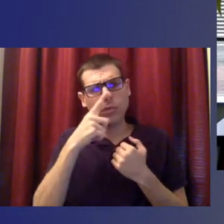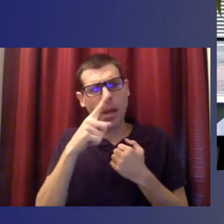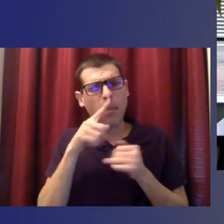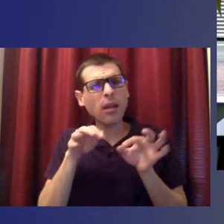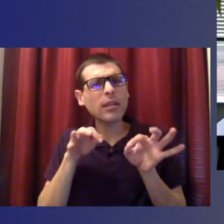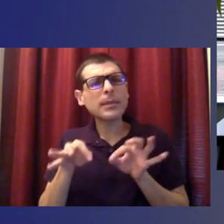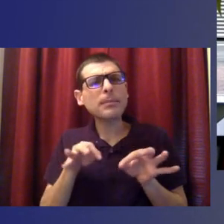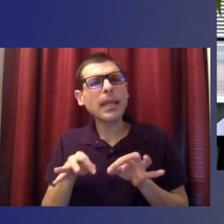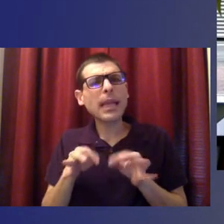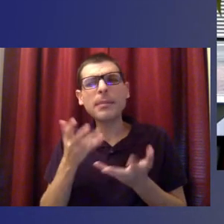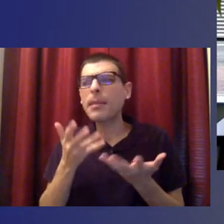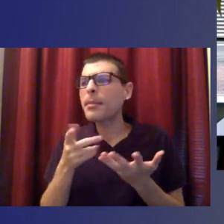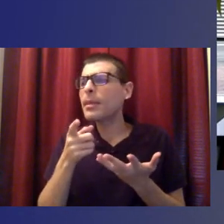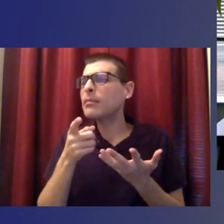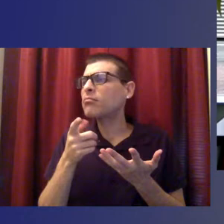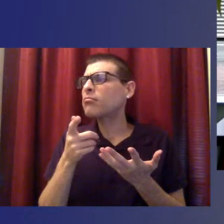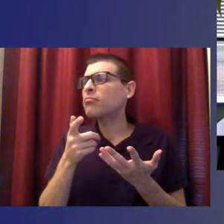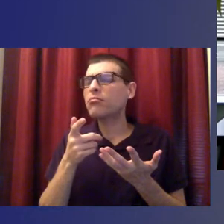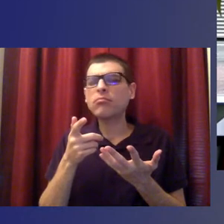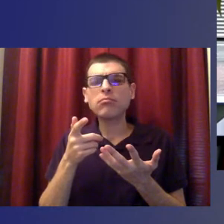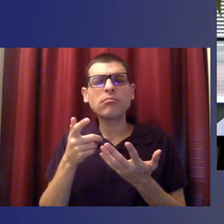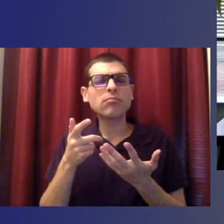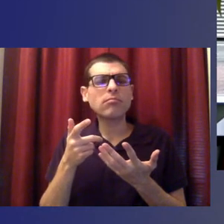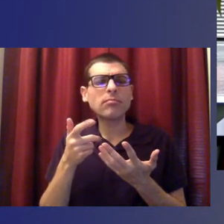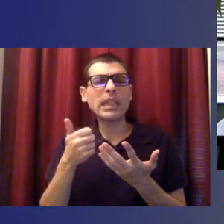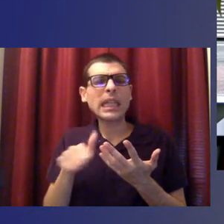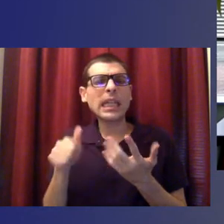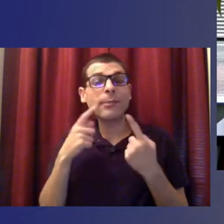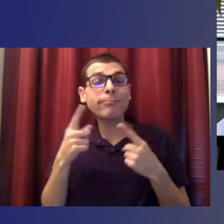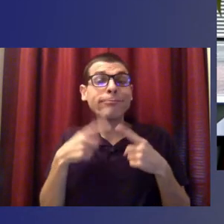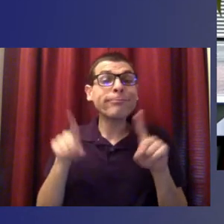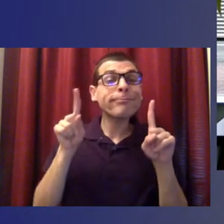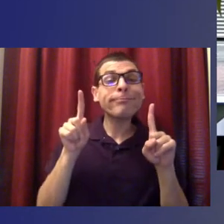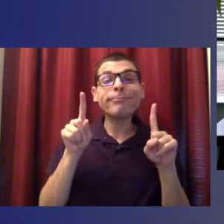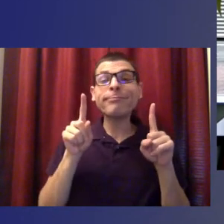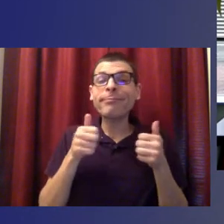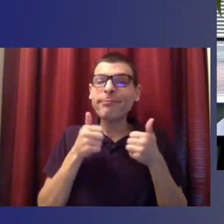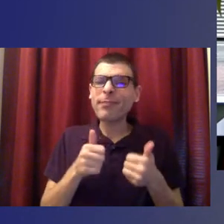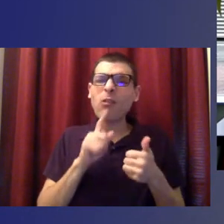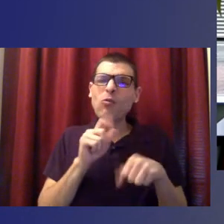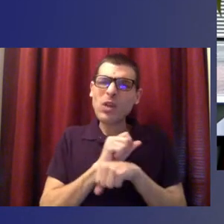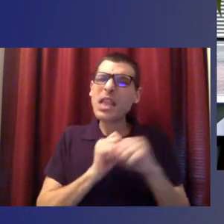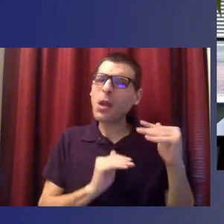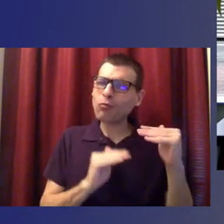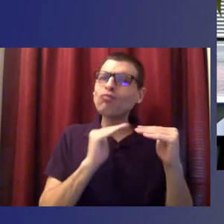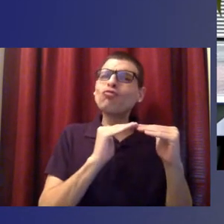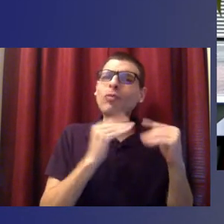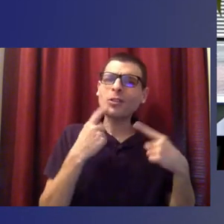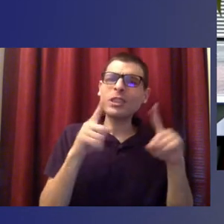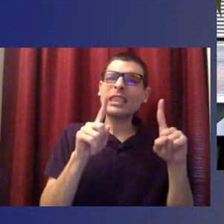real success in that work, but also some areas where you've stumbled?